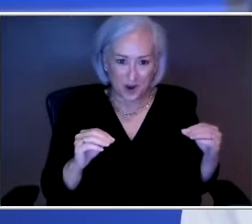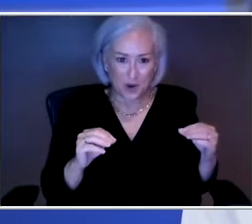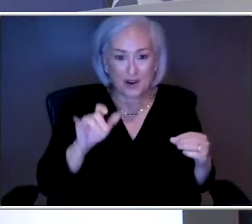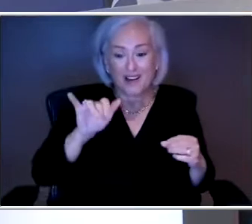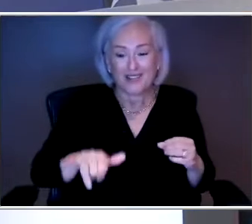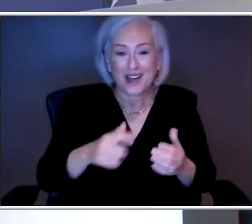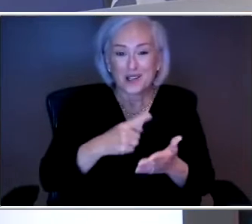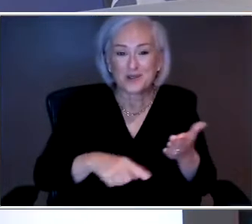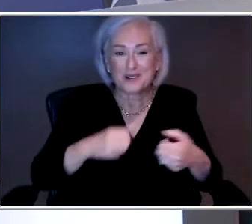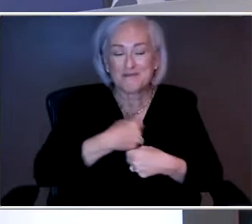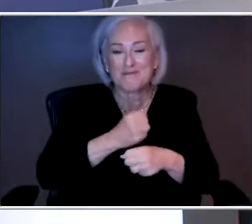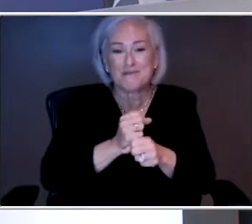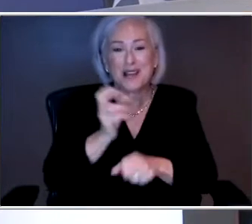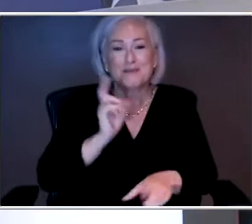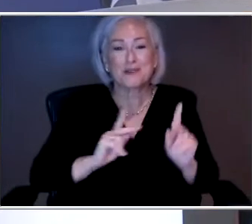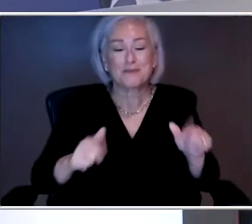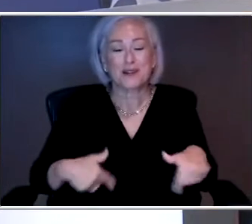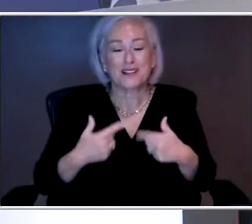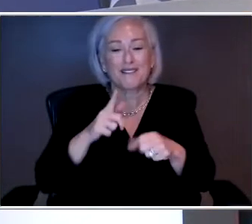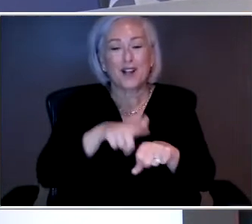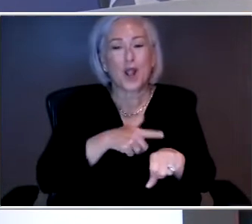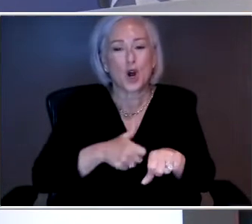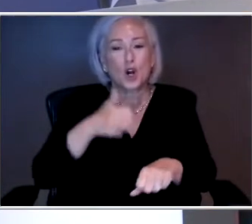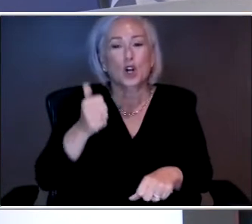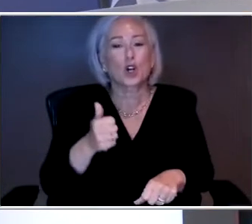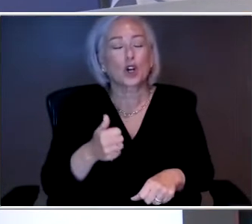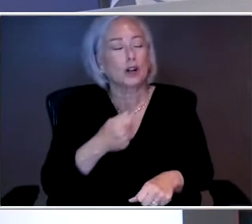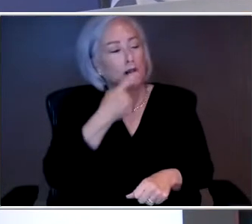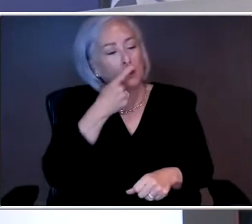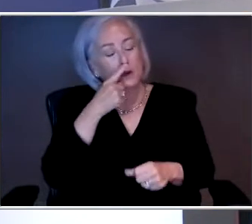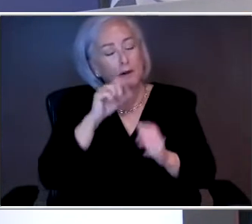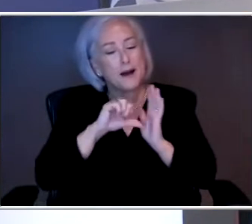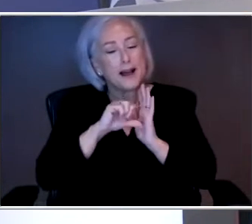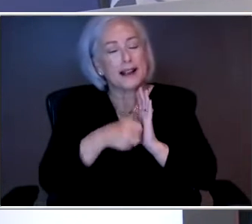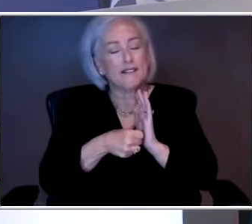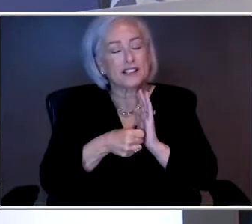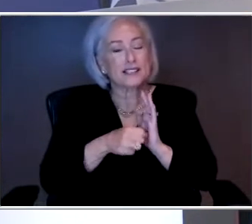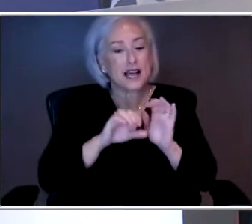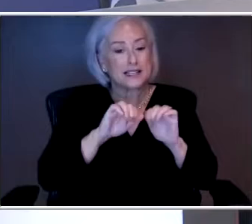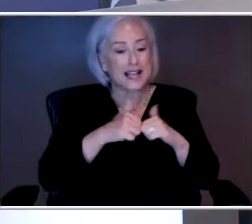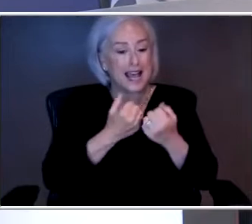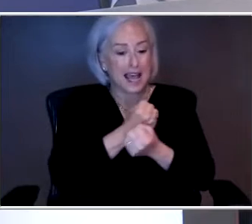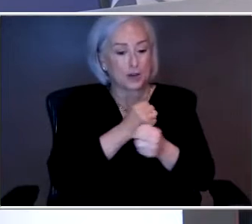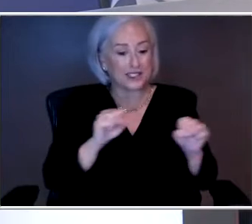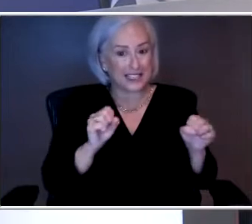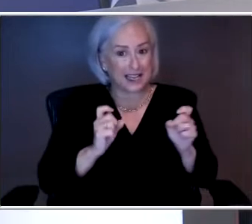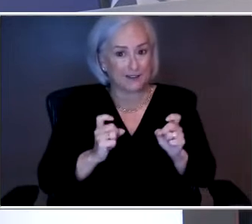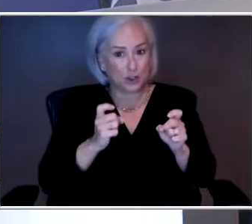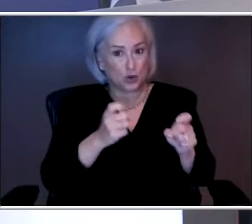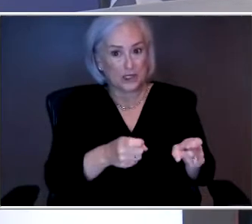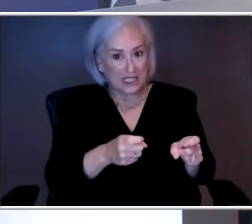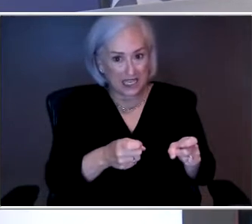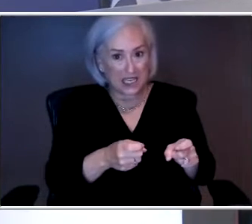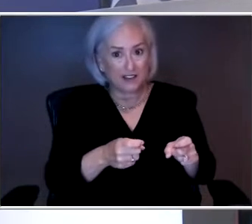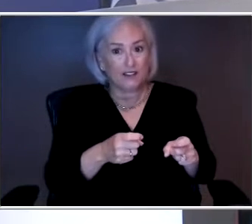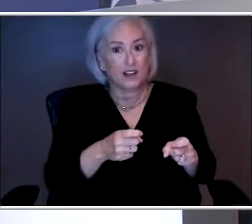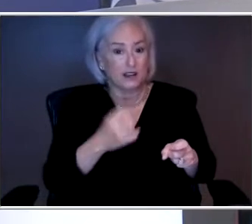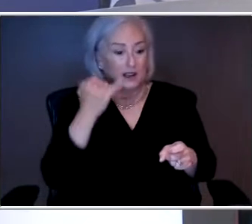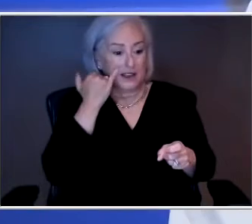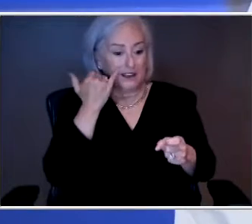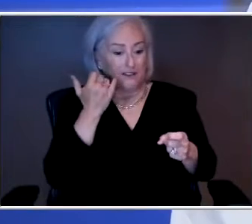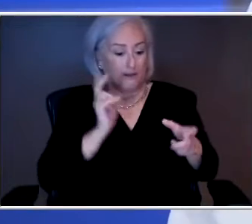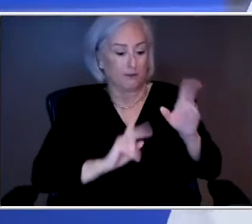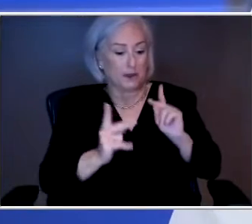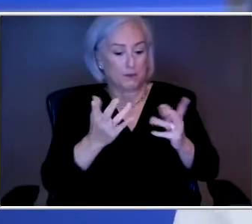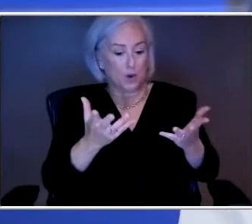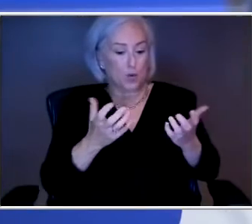just elaborate a little bit more on just the importance and the safety and how safe it is if people reach out and learn more about living donation. Yeah, living